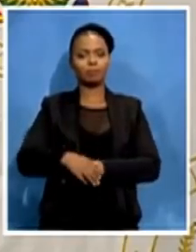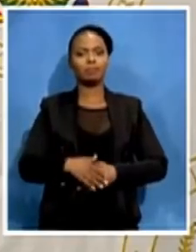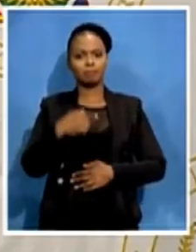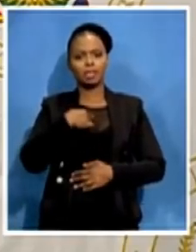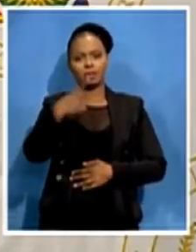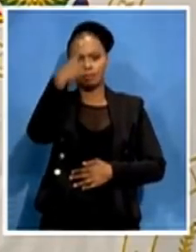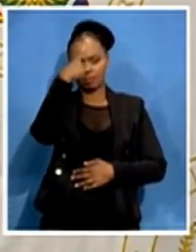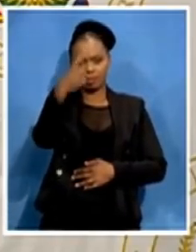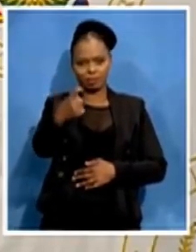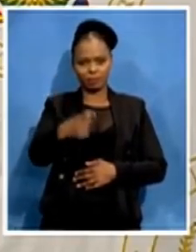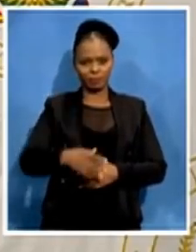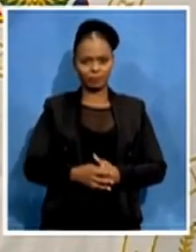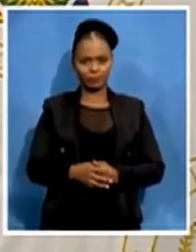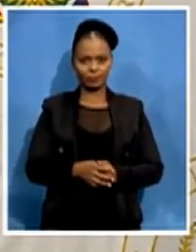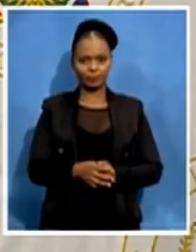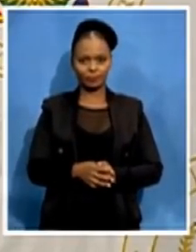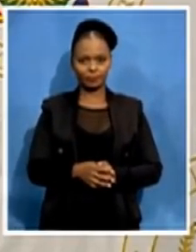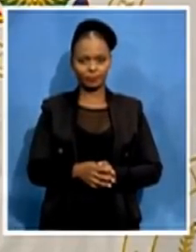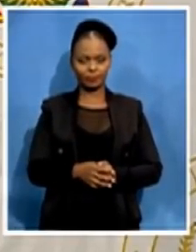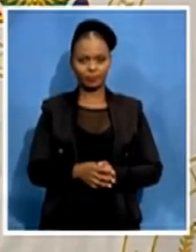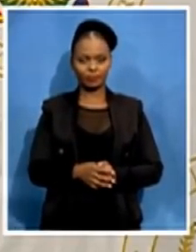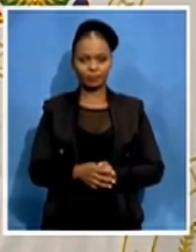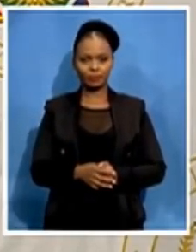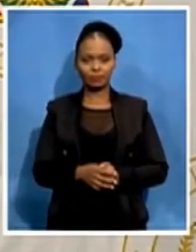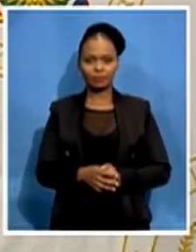whatever issue we raise in the public domain,